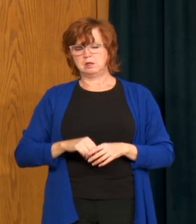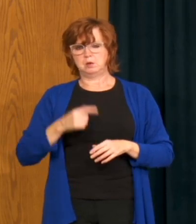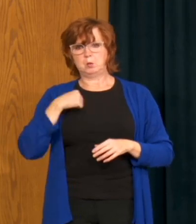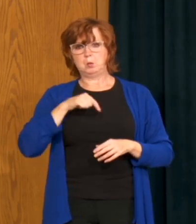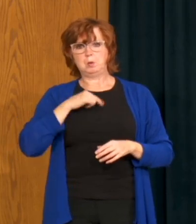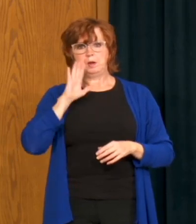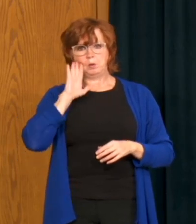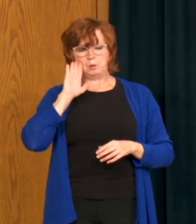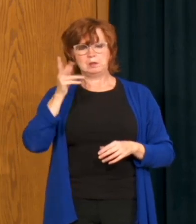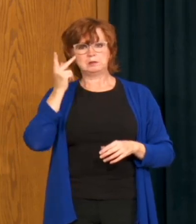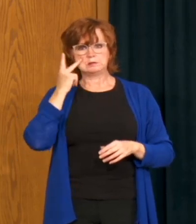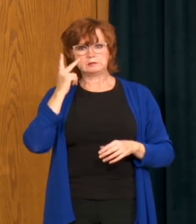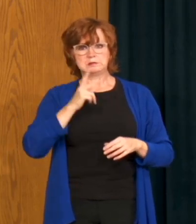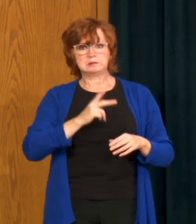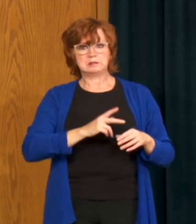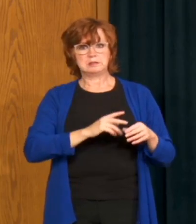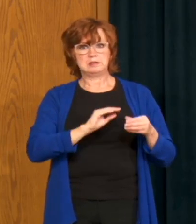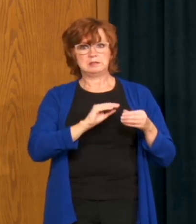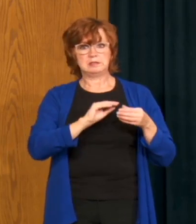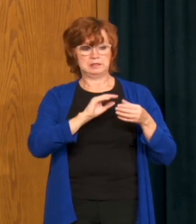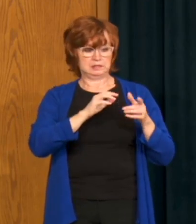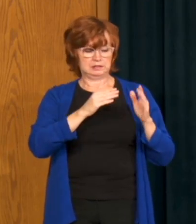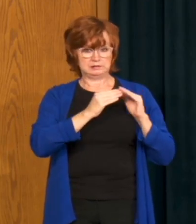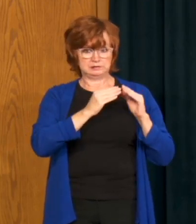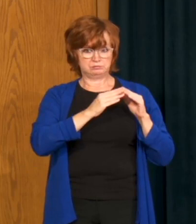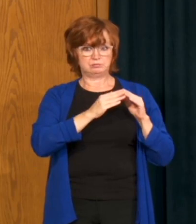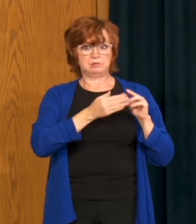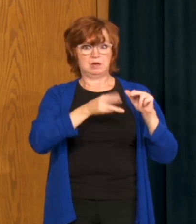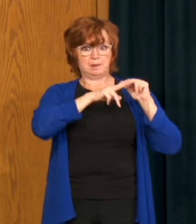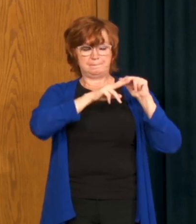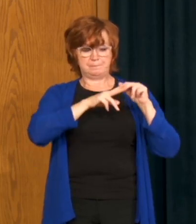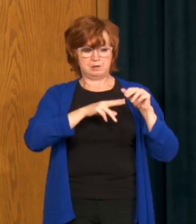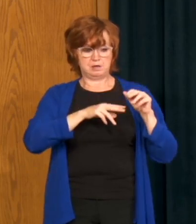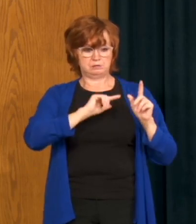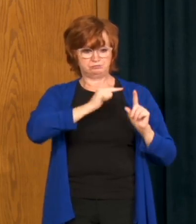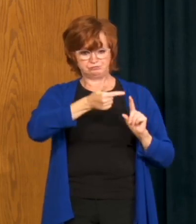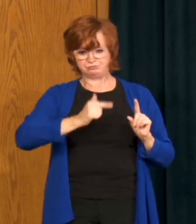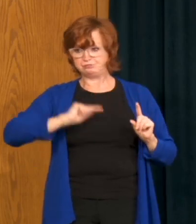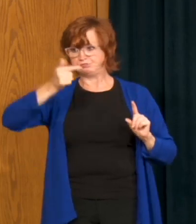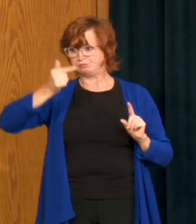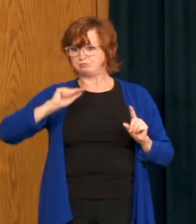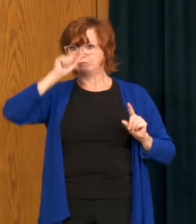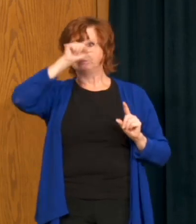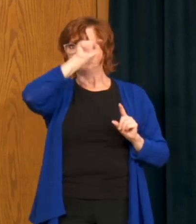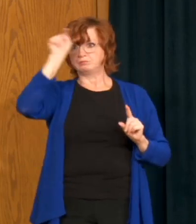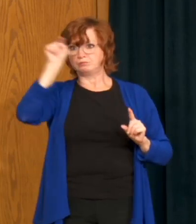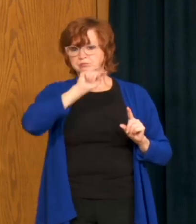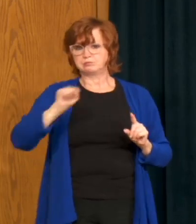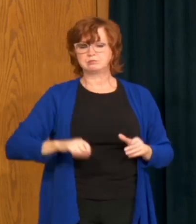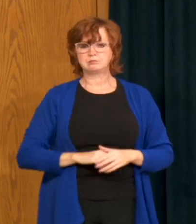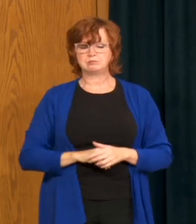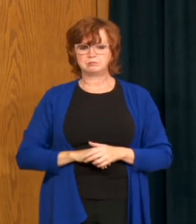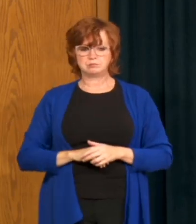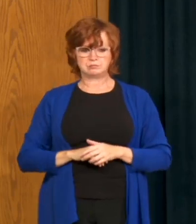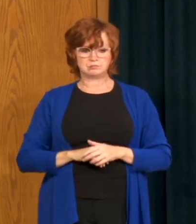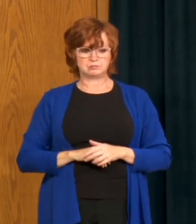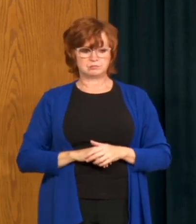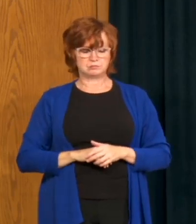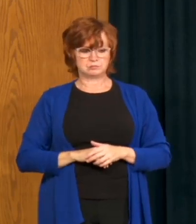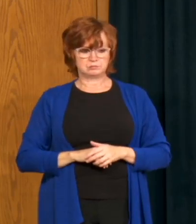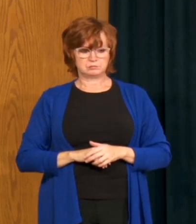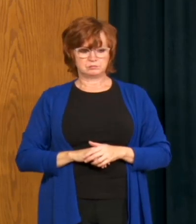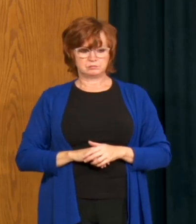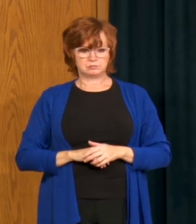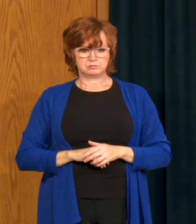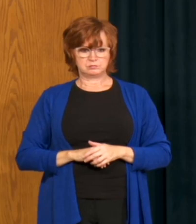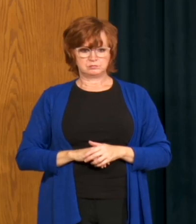transmission settings and just adjust our day-to-day activity. And my final comment on this would be, we haven't seen that to the